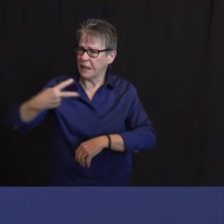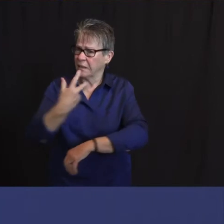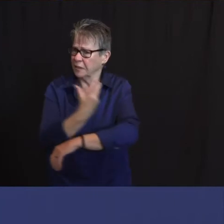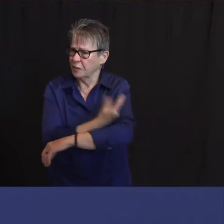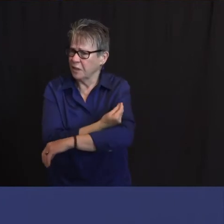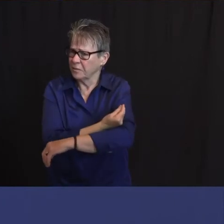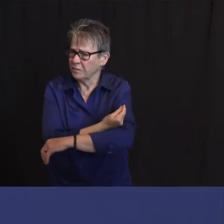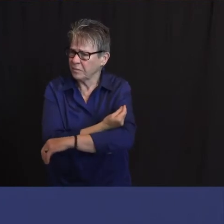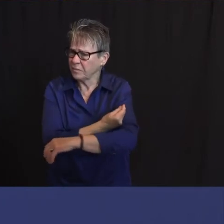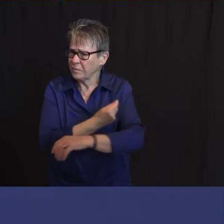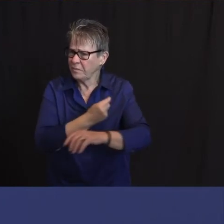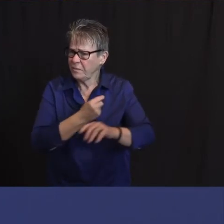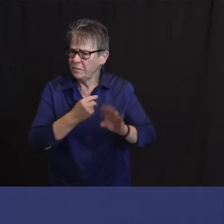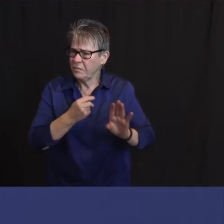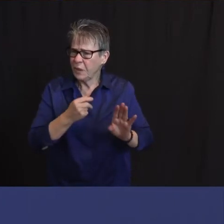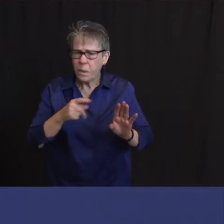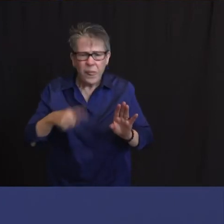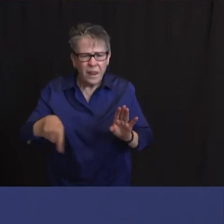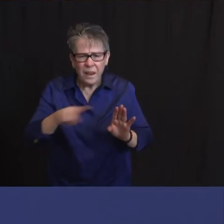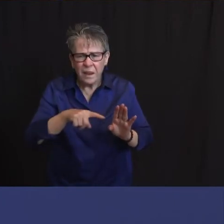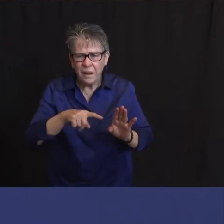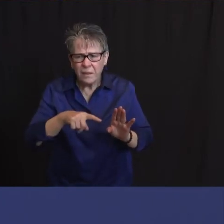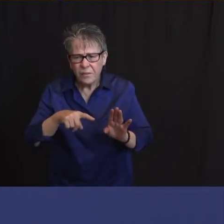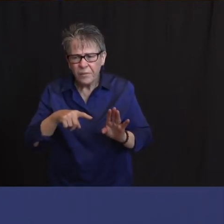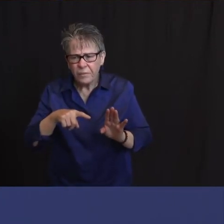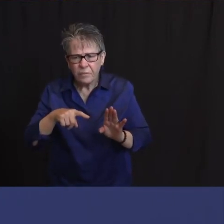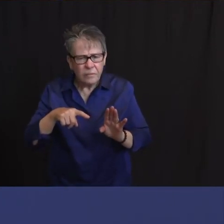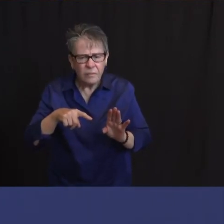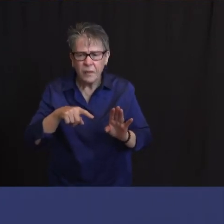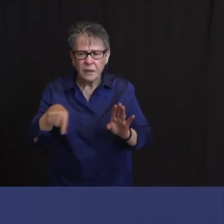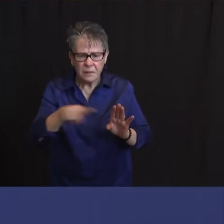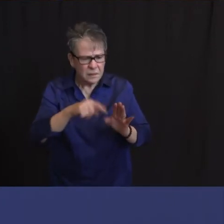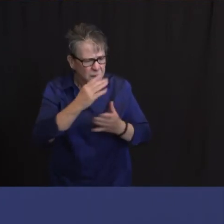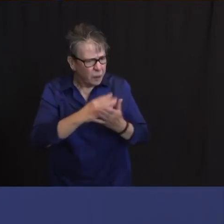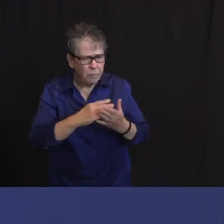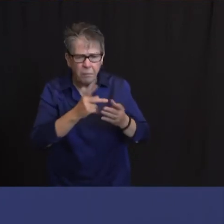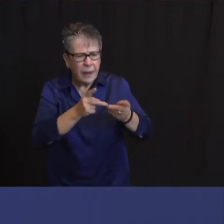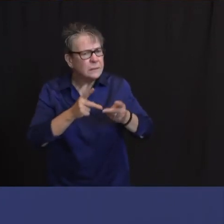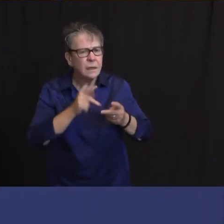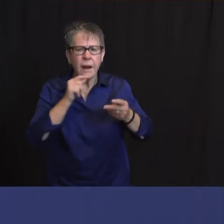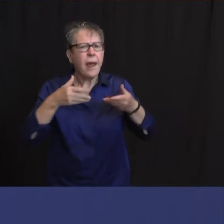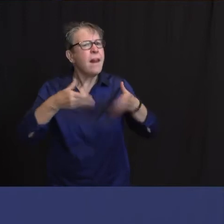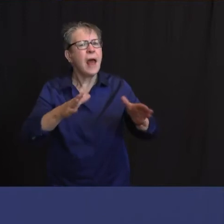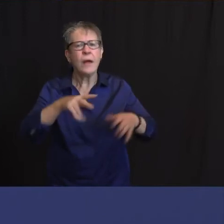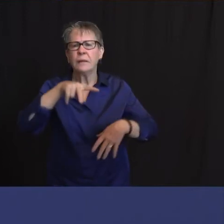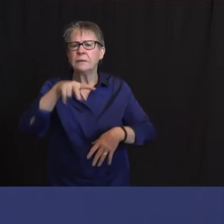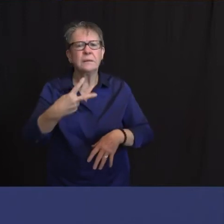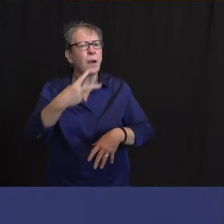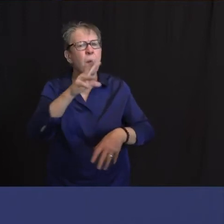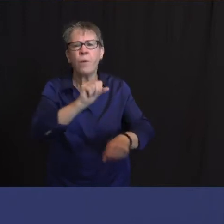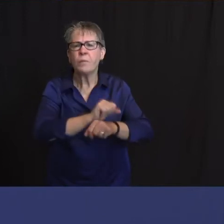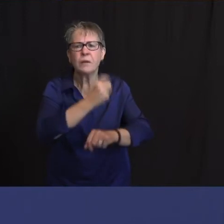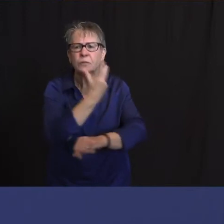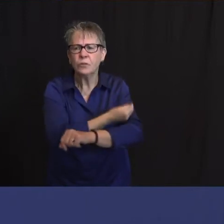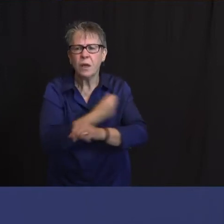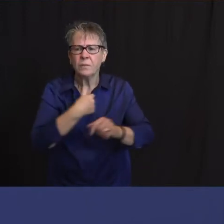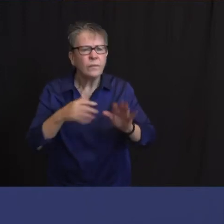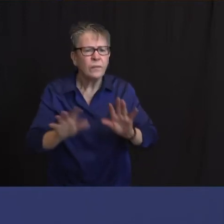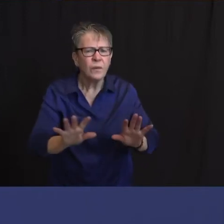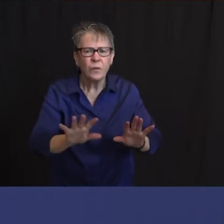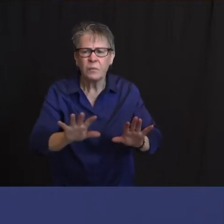doing to rectify this? And again, given the high number of people we're hearing from daily, how can people who have not given a second dose to get those